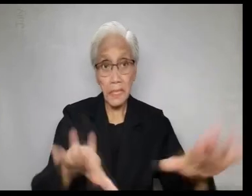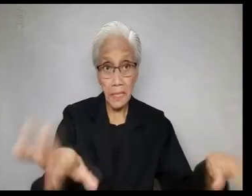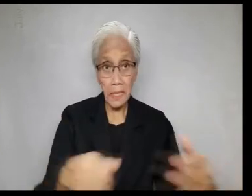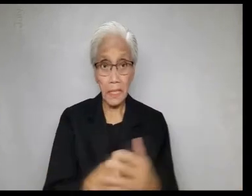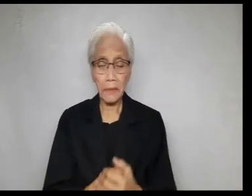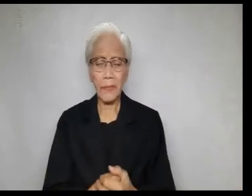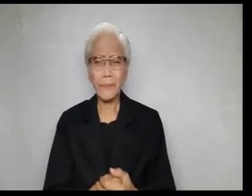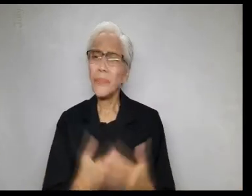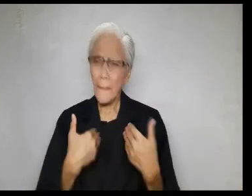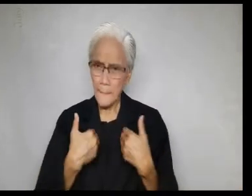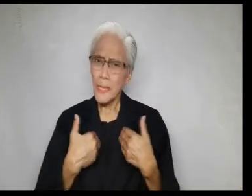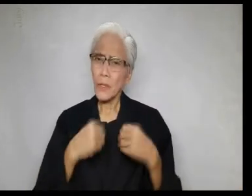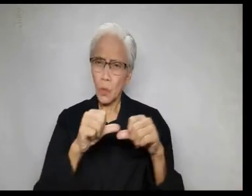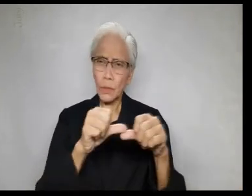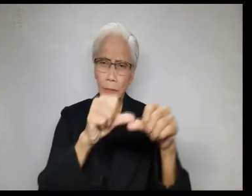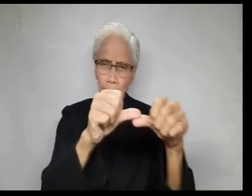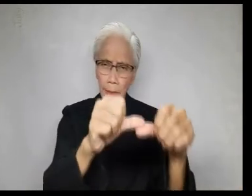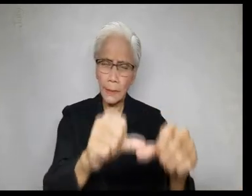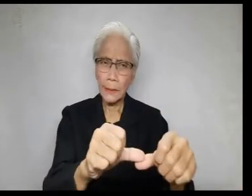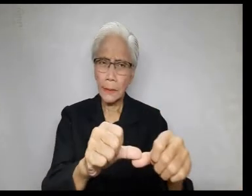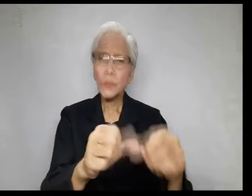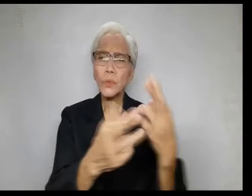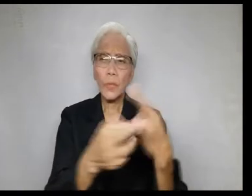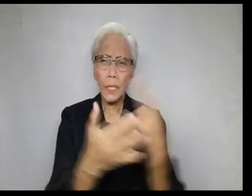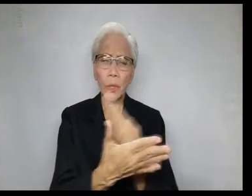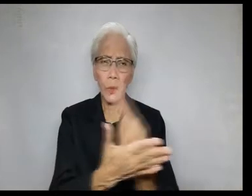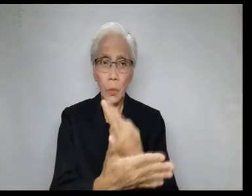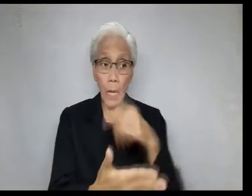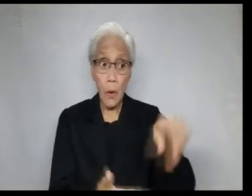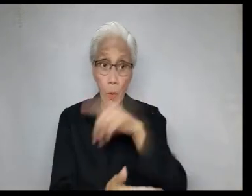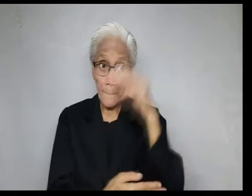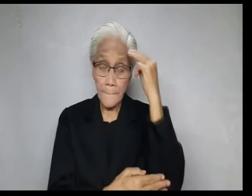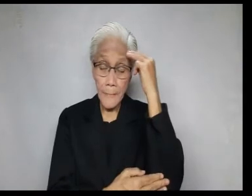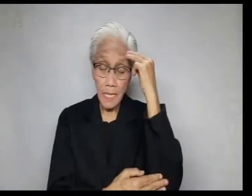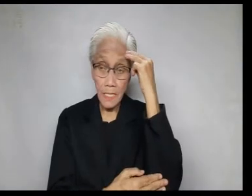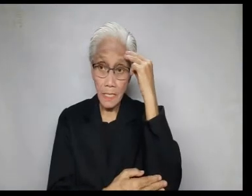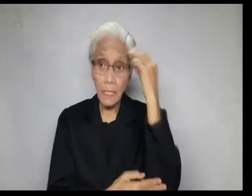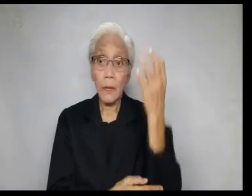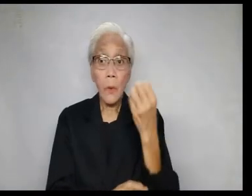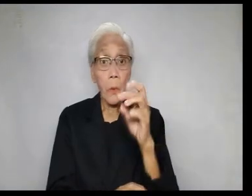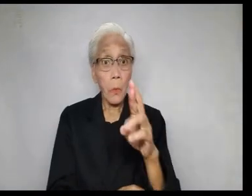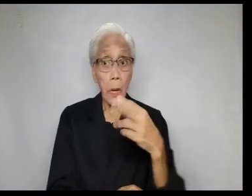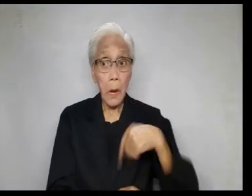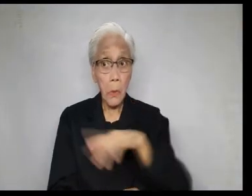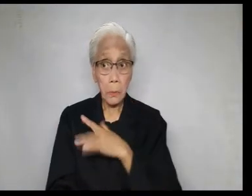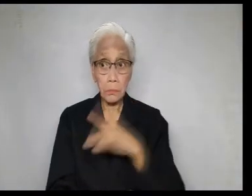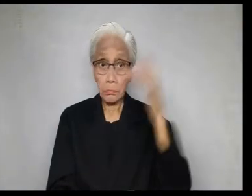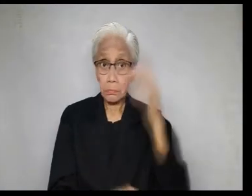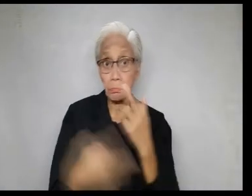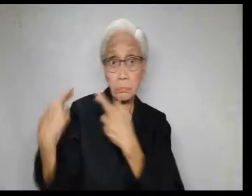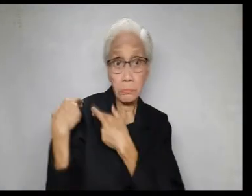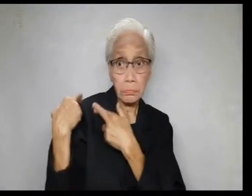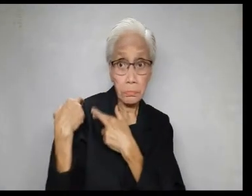themselves, and worst, their children. There is a constant need to renew our minds about